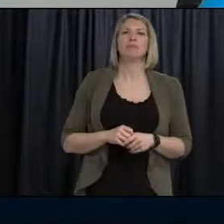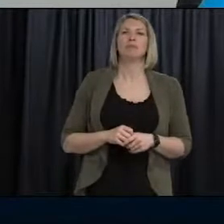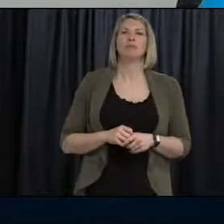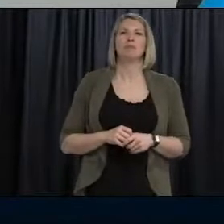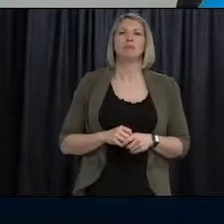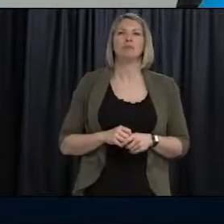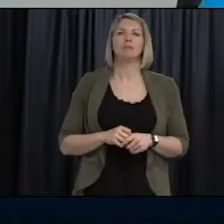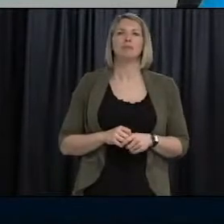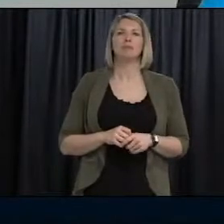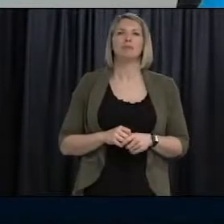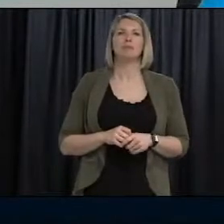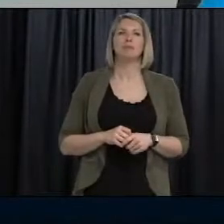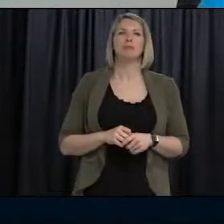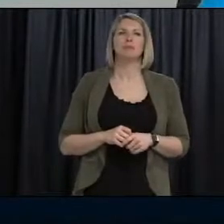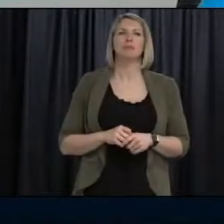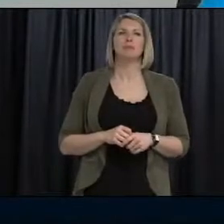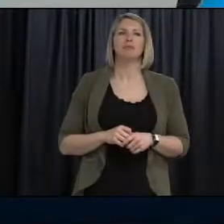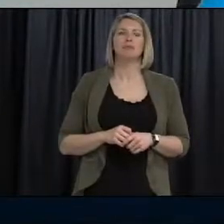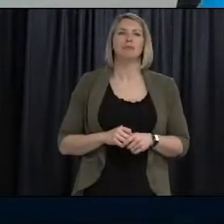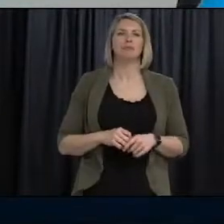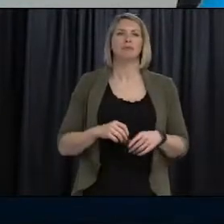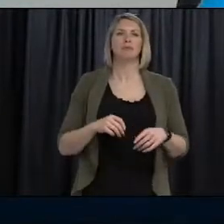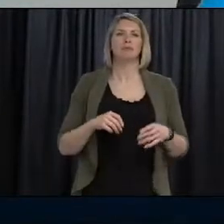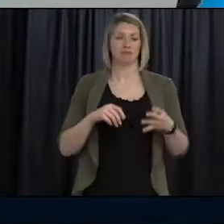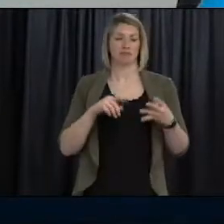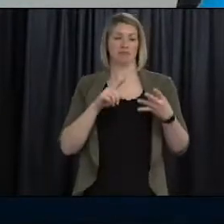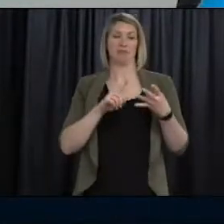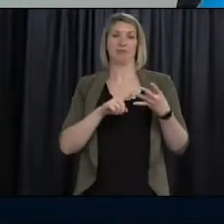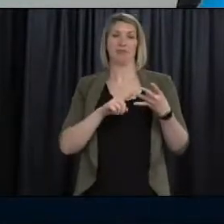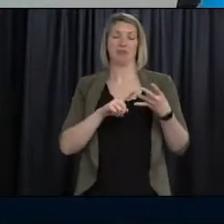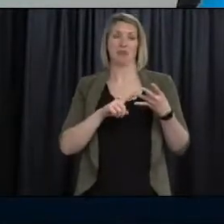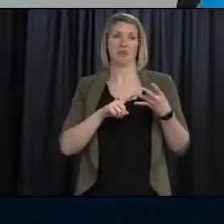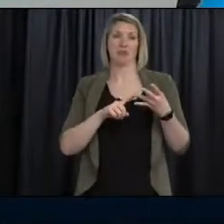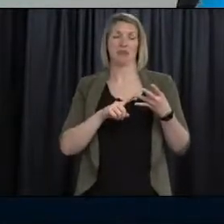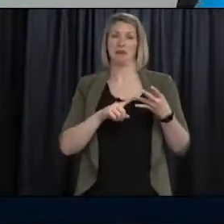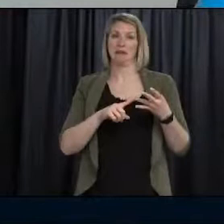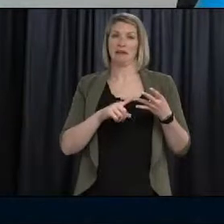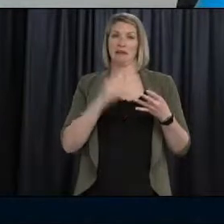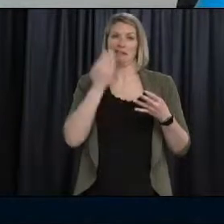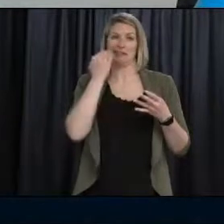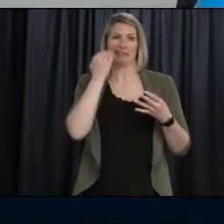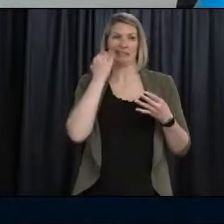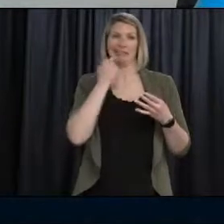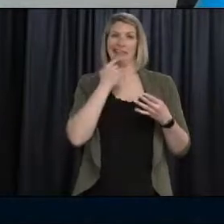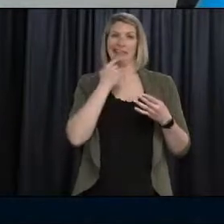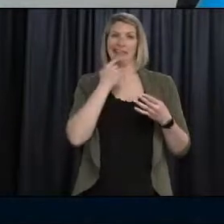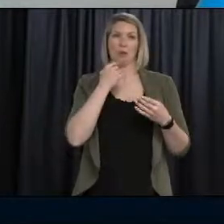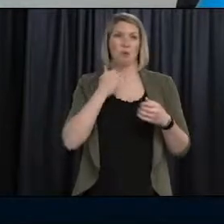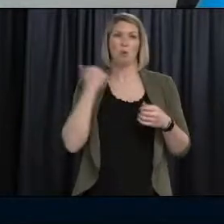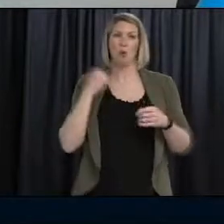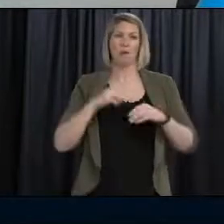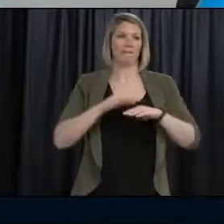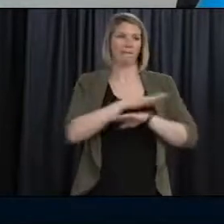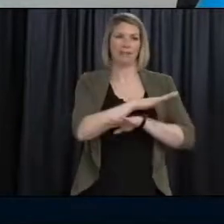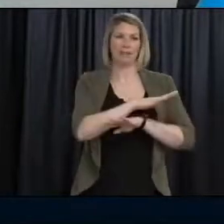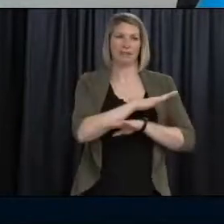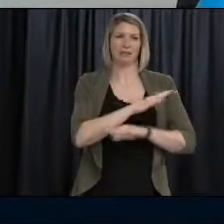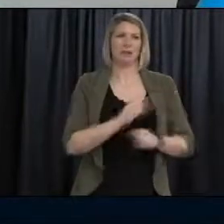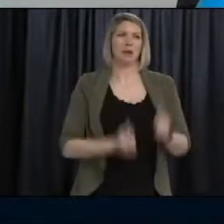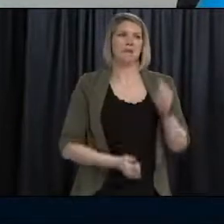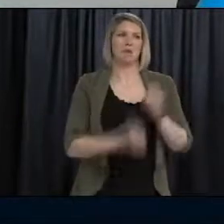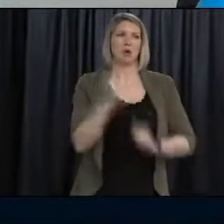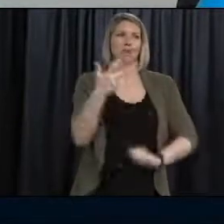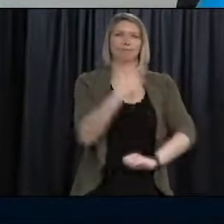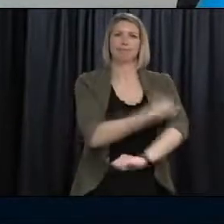going to significantly affect the overall hitting, the numbers. Well, at some point we. Yeah.